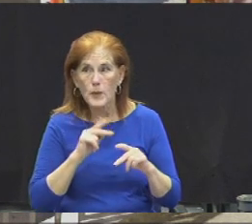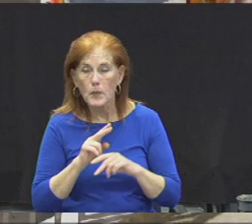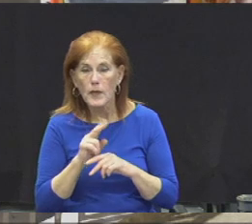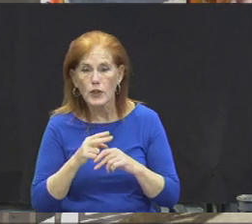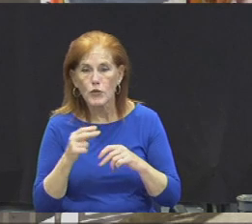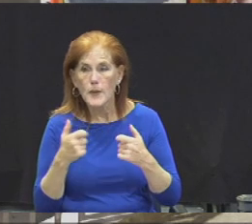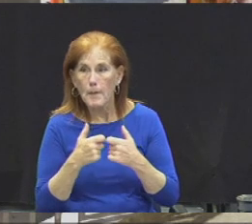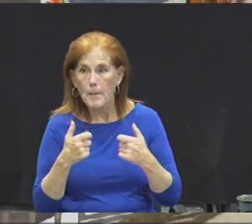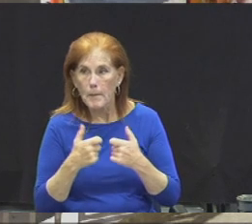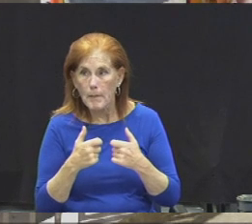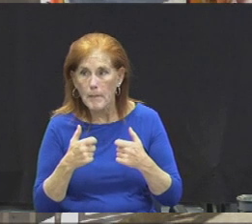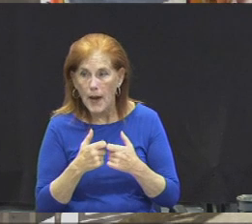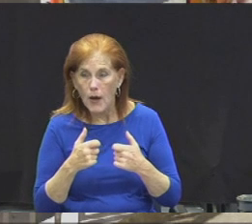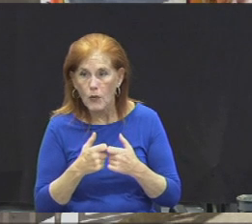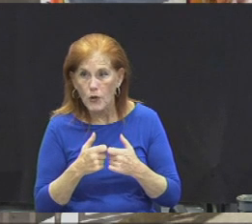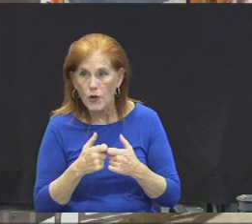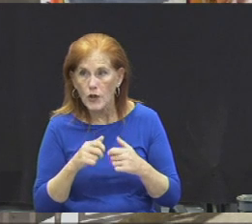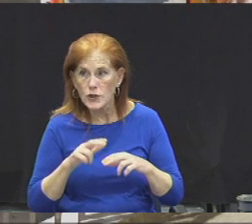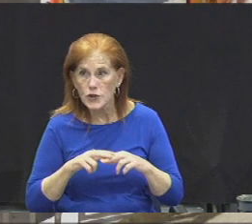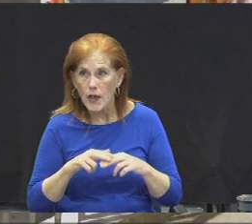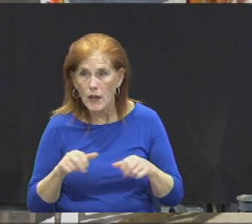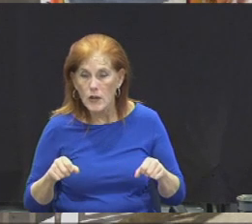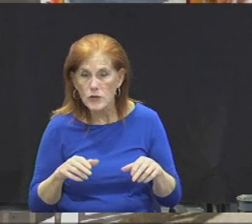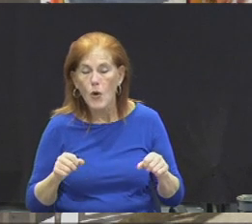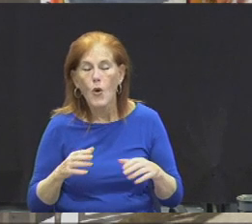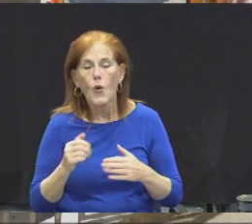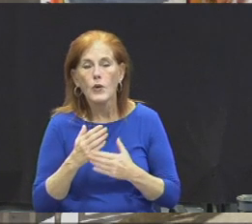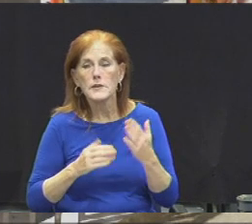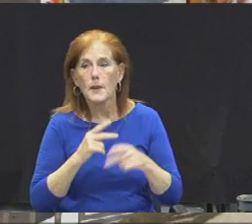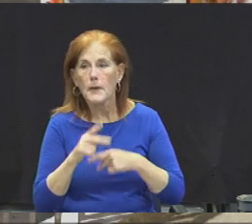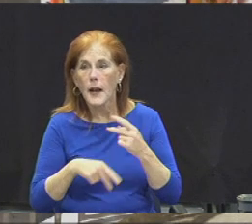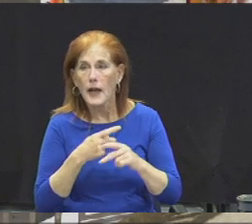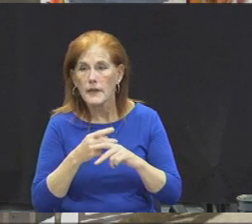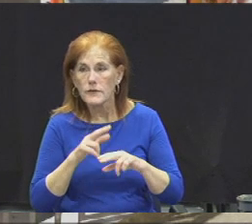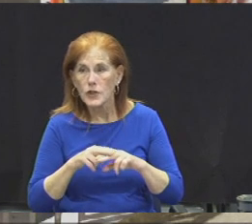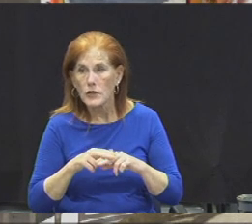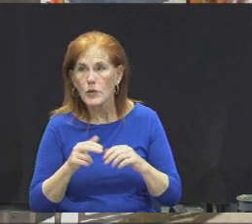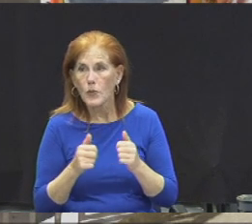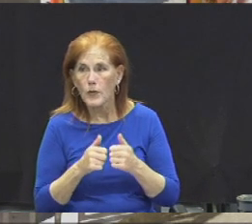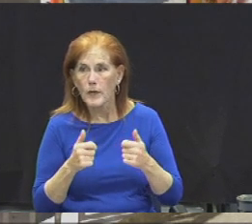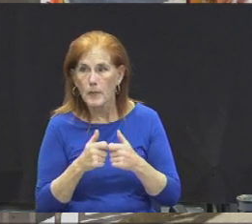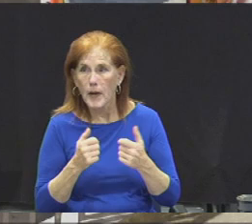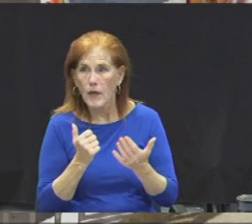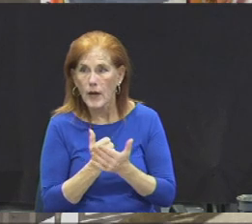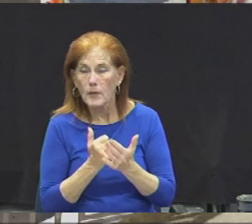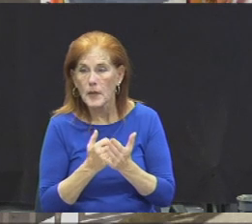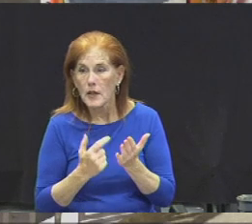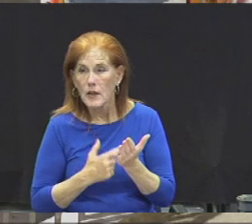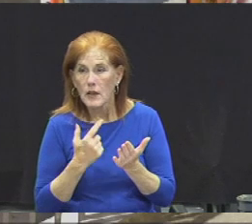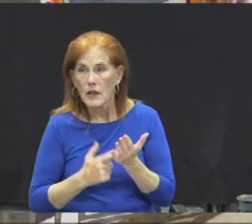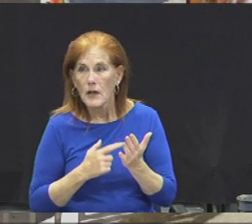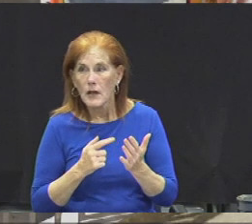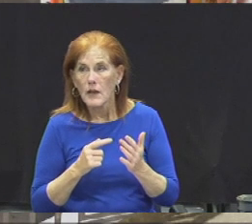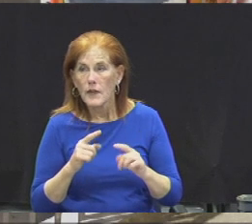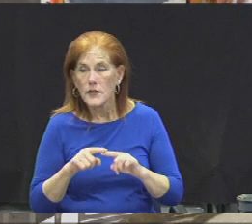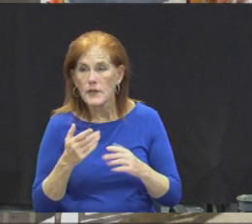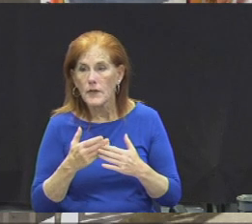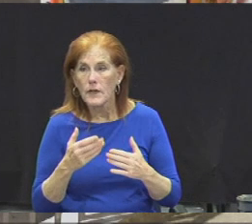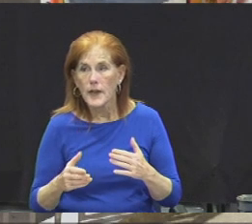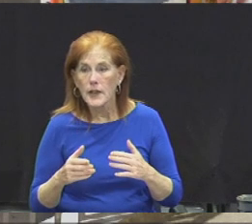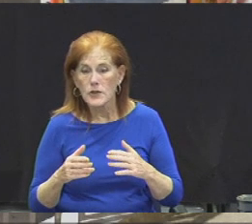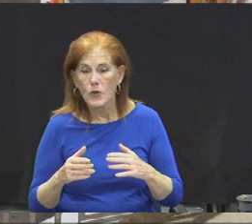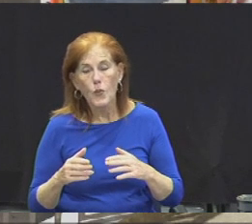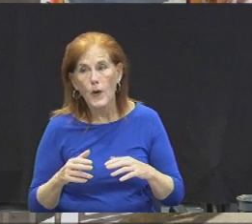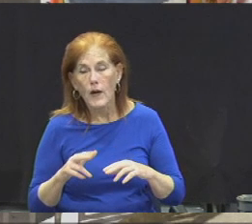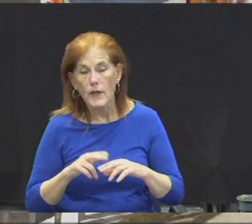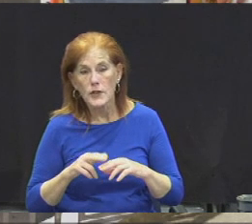power chairs or wheelchairs with some sort of power assistance that sometimes there's different incidents where those chairs